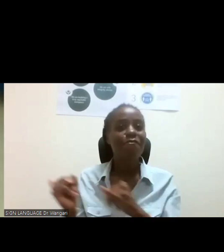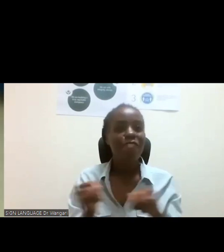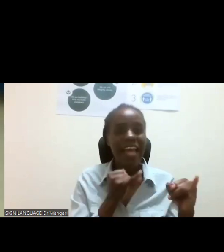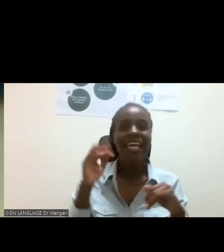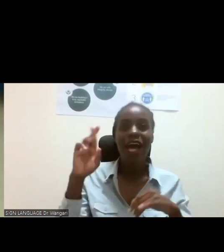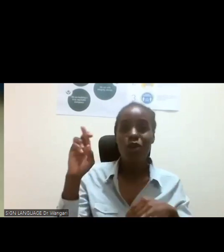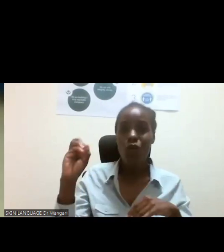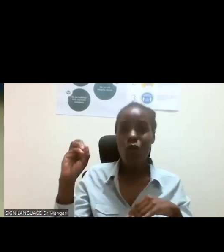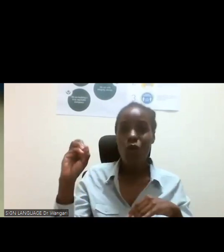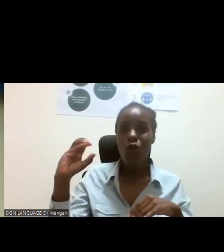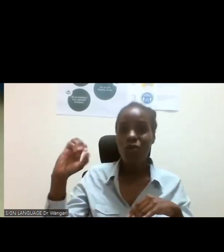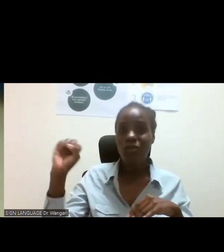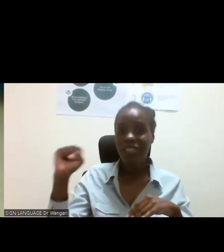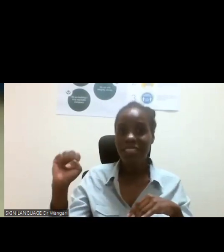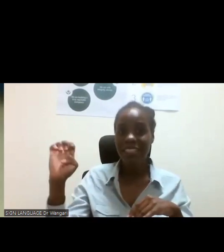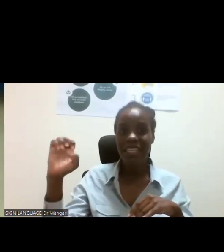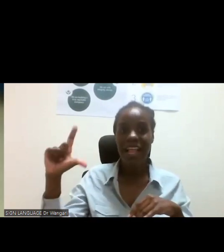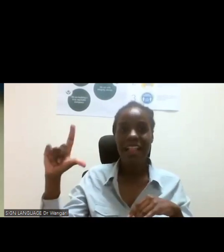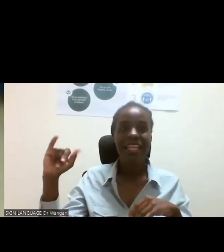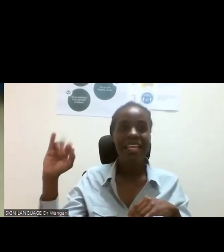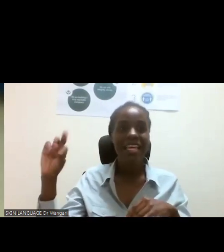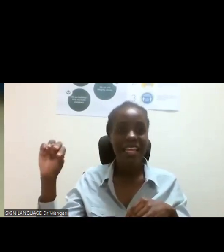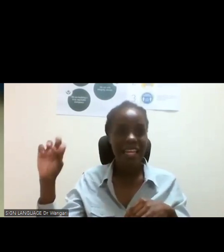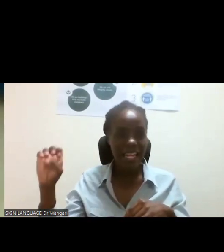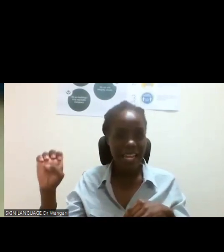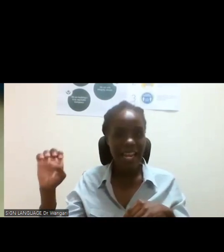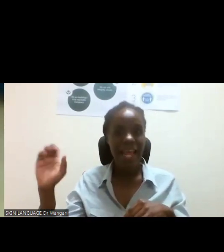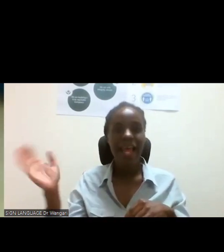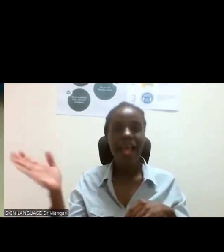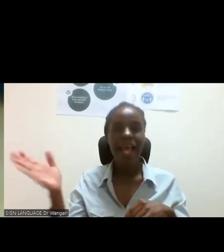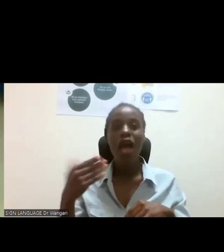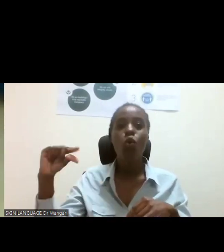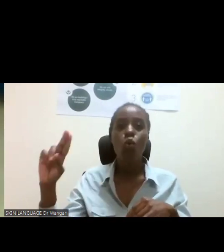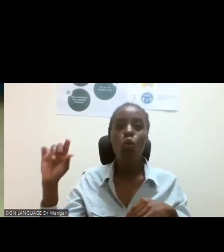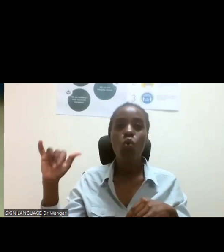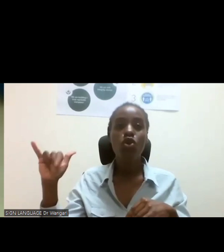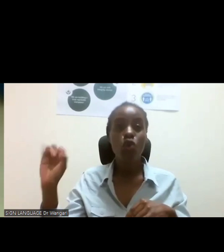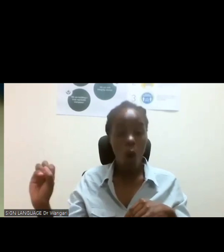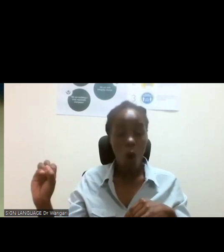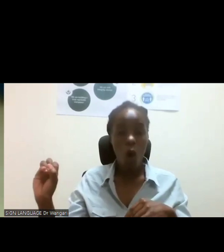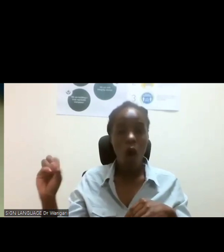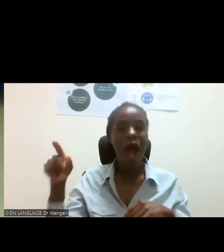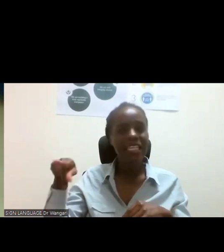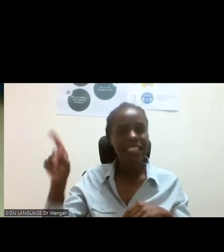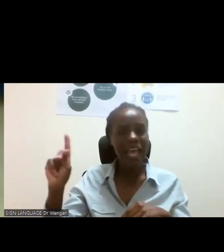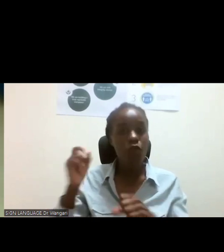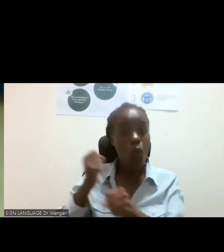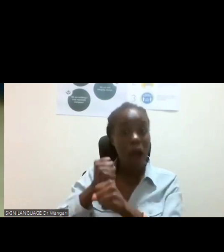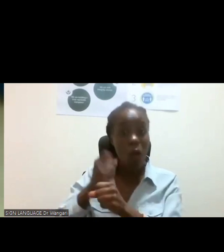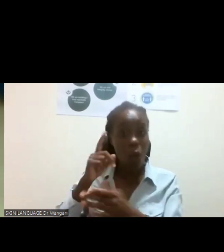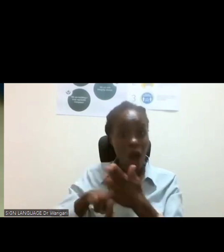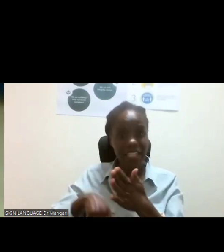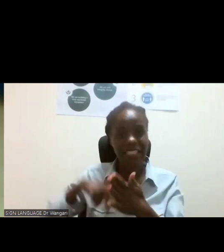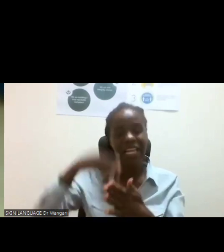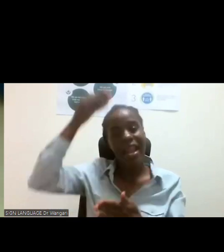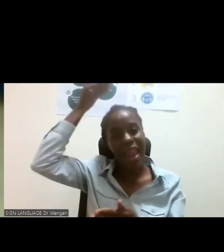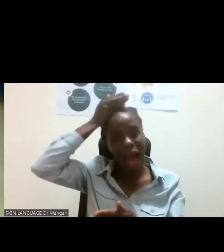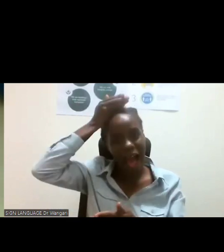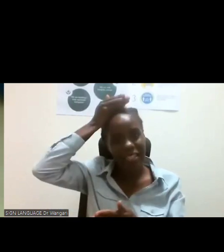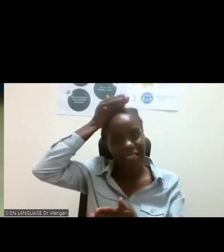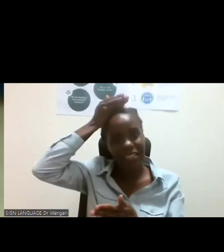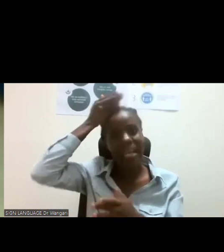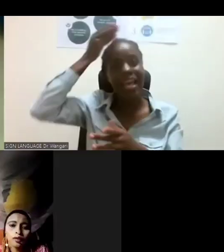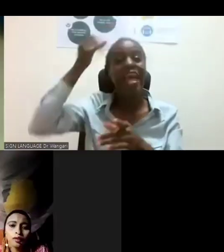her earlier. She's now on the call. Rosalind Guyo is a dedicated nursing officer and a survivor of